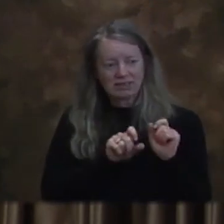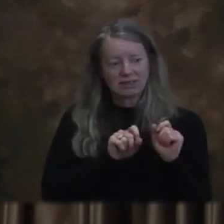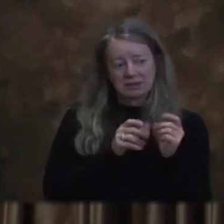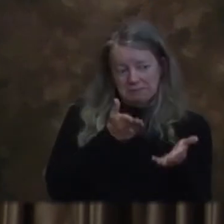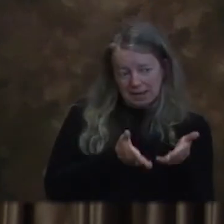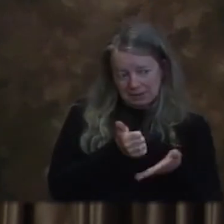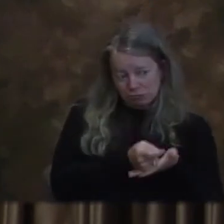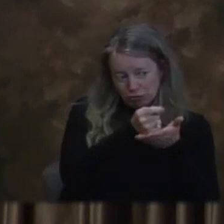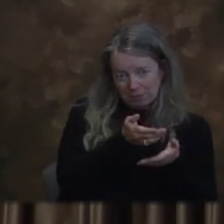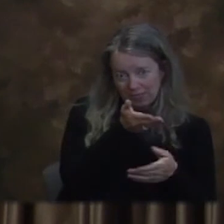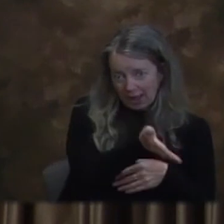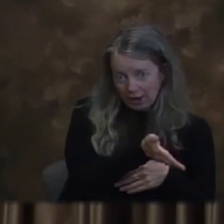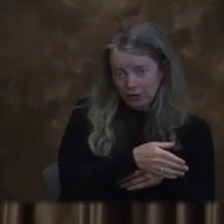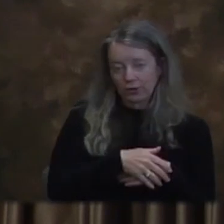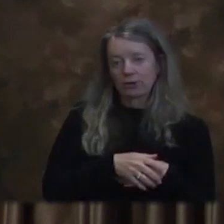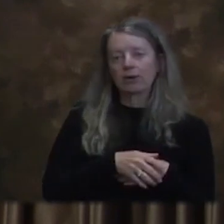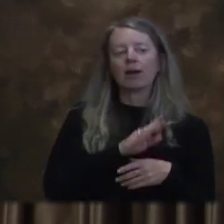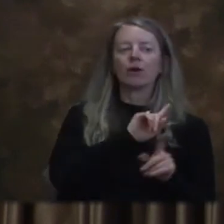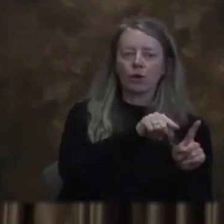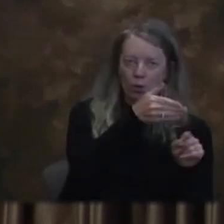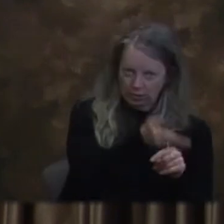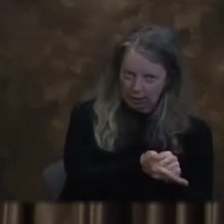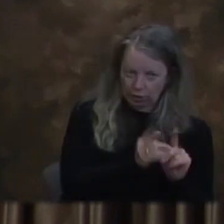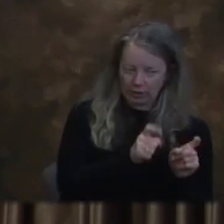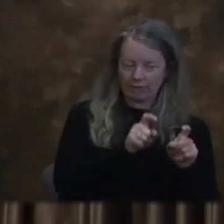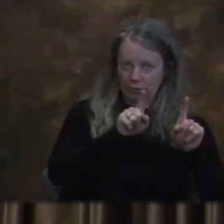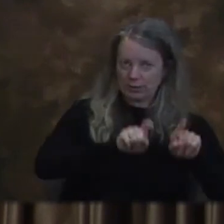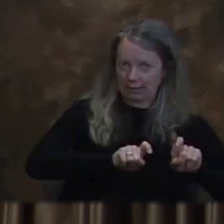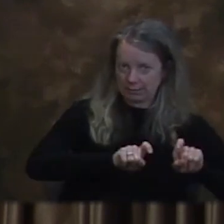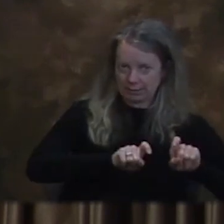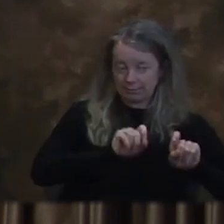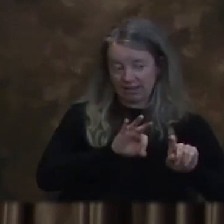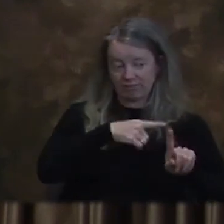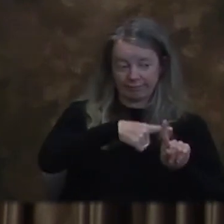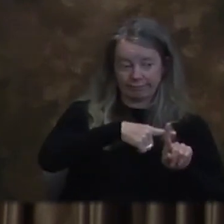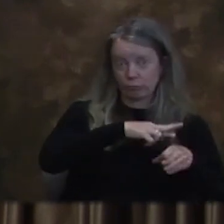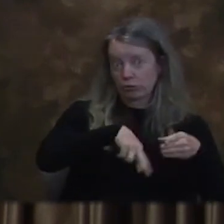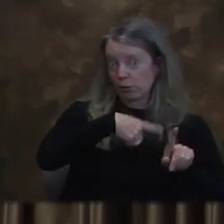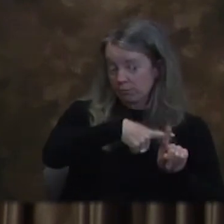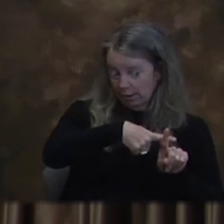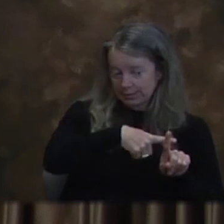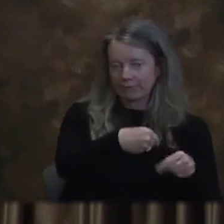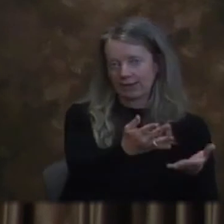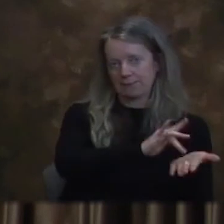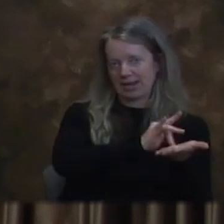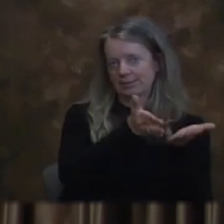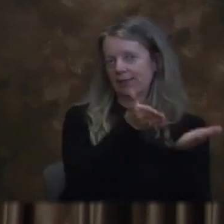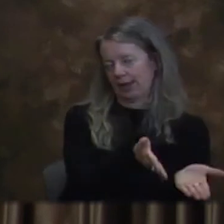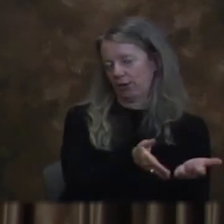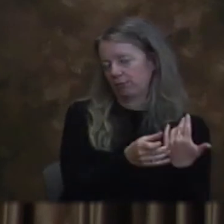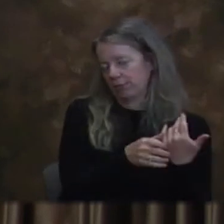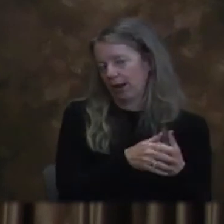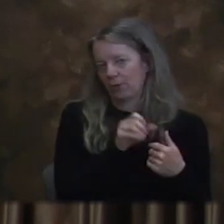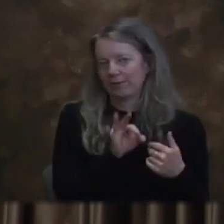treatment. And then they'll test you there at the site, and again, go through the same process of if you're positive and treatment is appropriate for